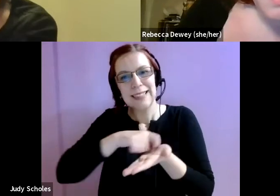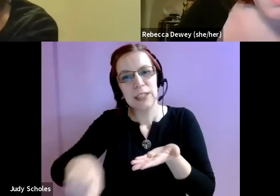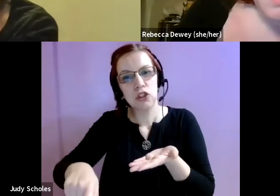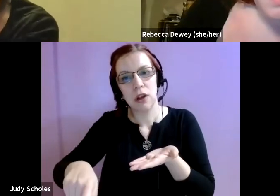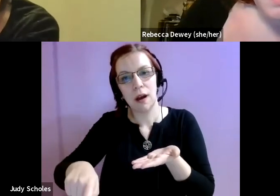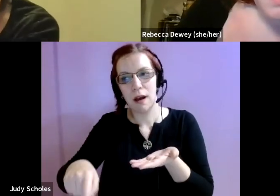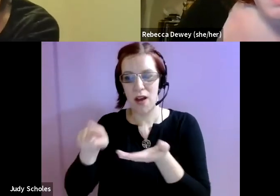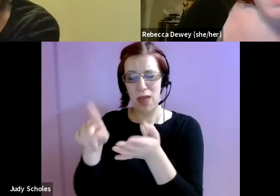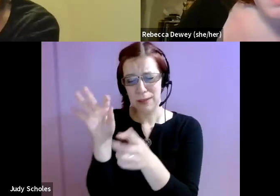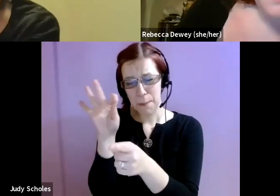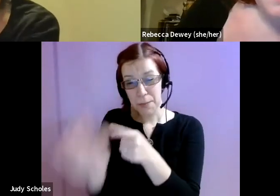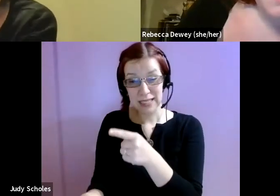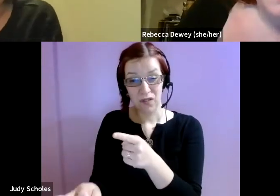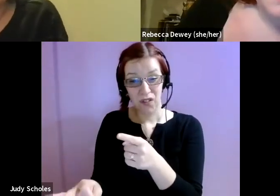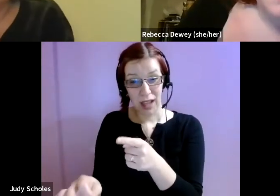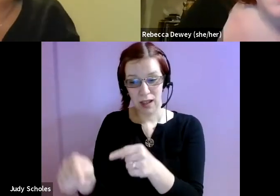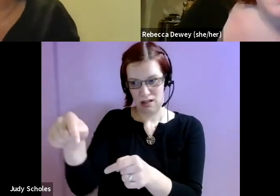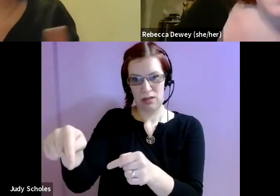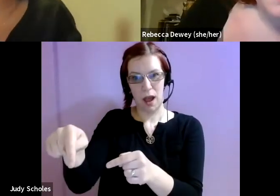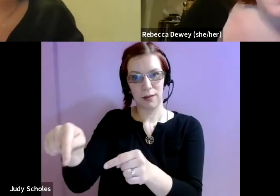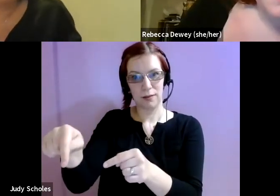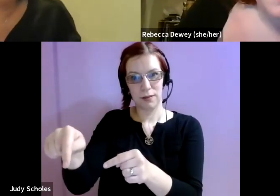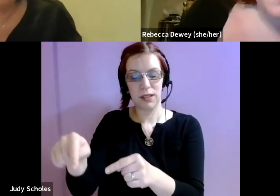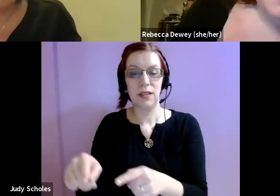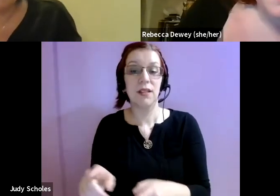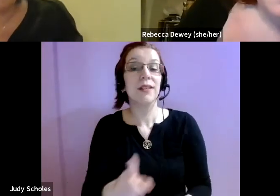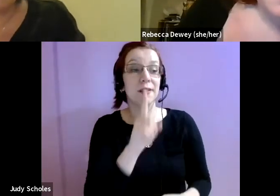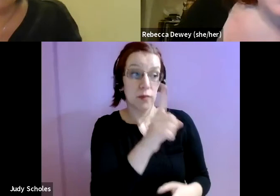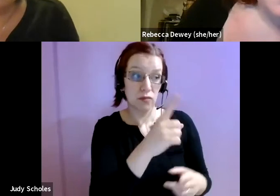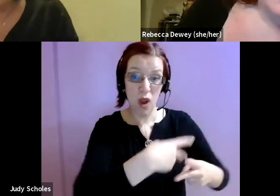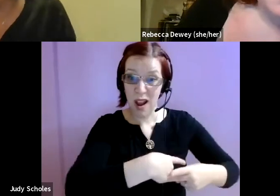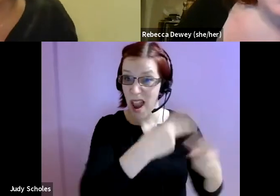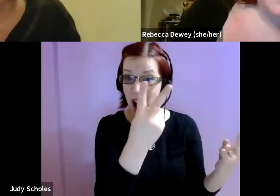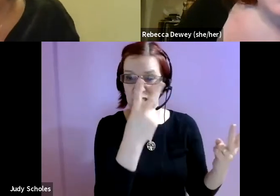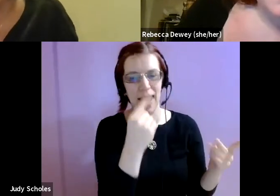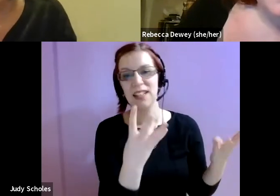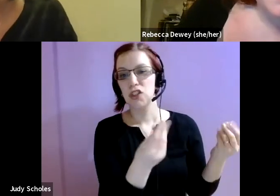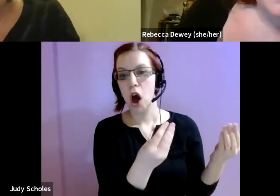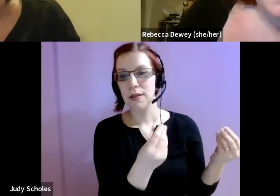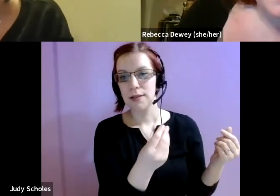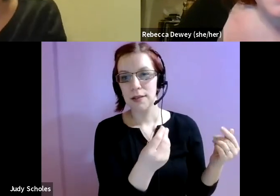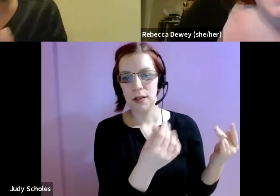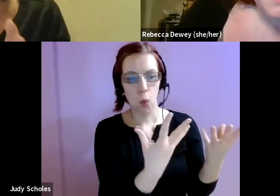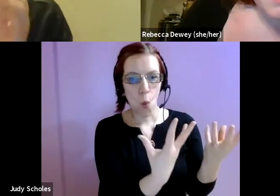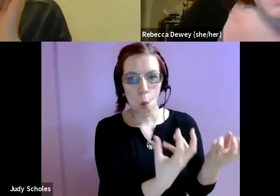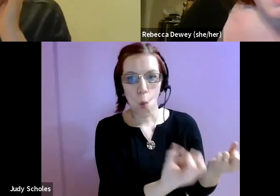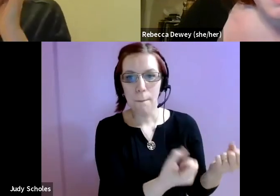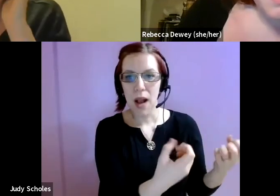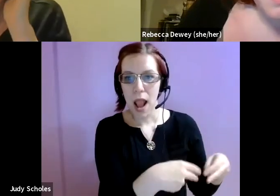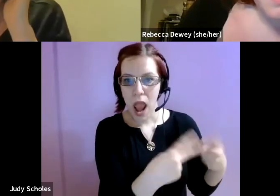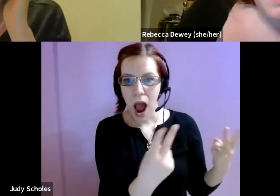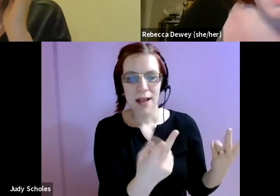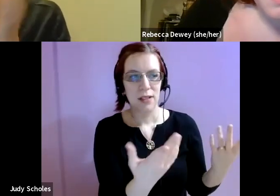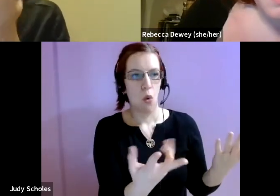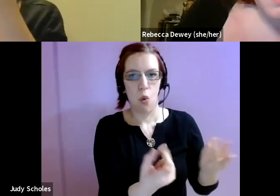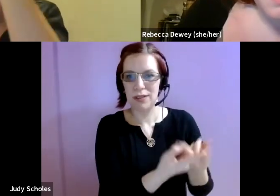objects that produce them. Unlike light that can be absorbed by dust or easily obscured, the gravitational waves